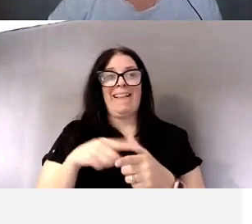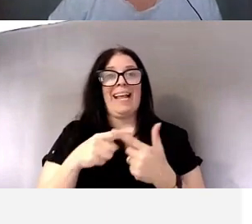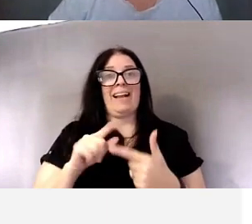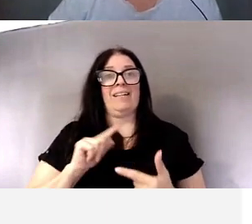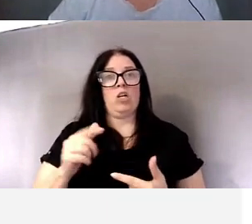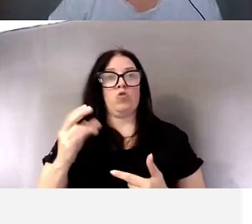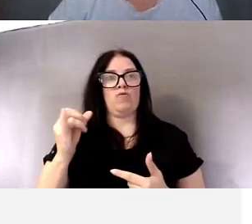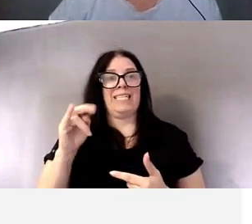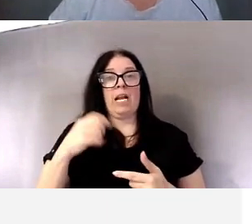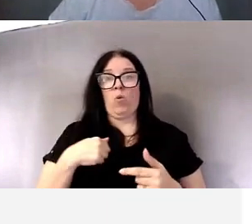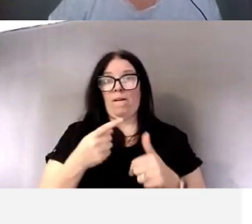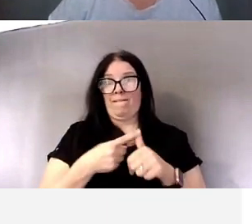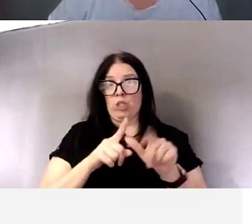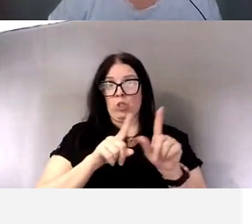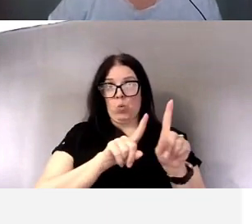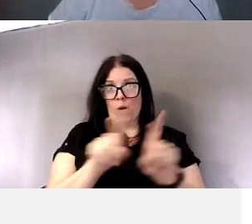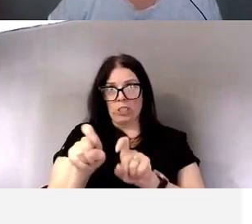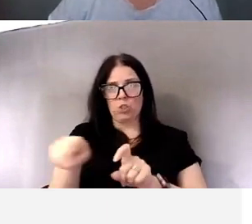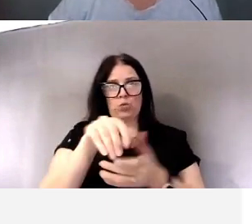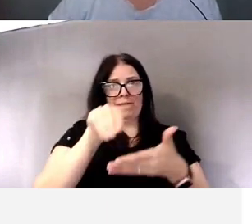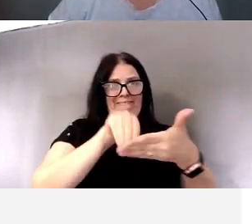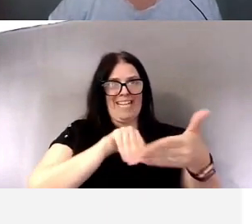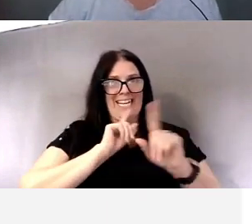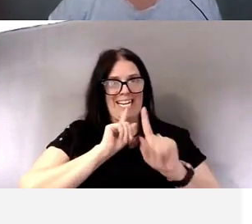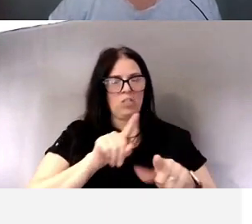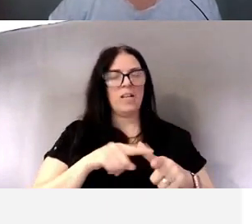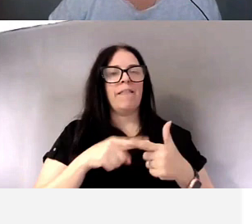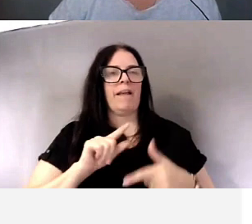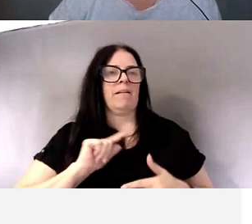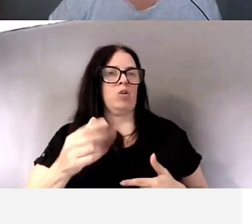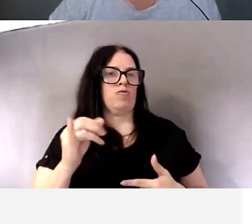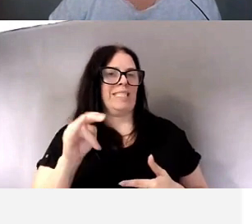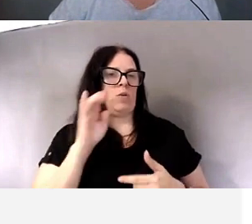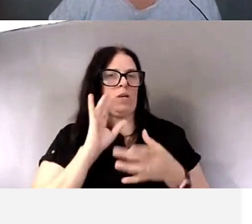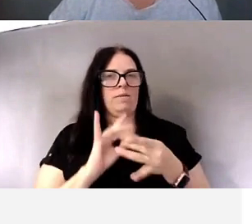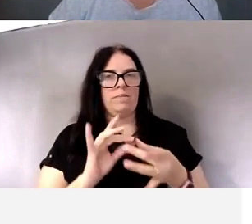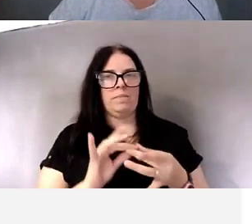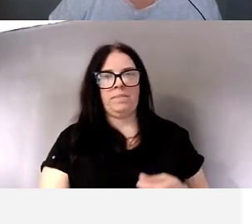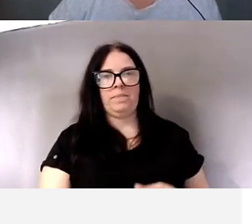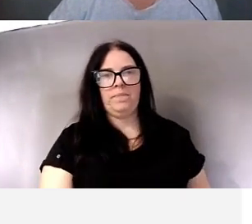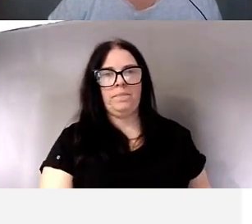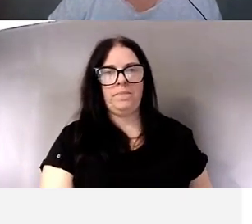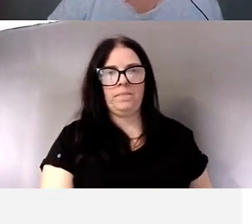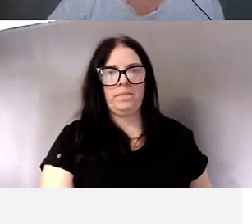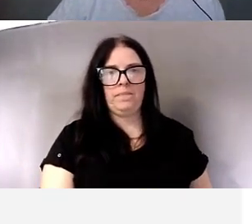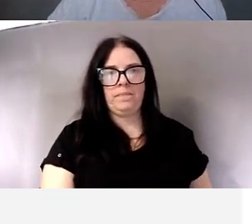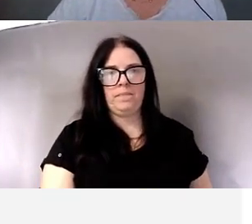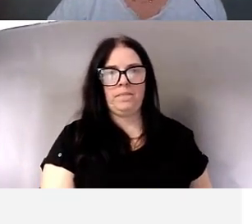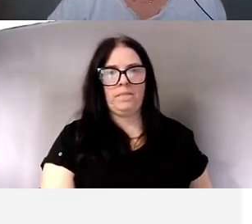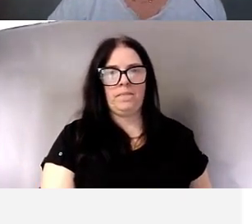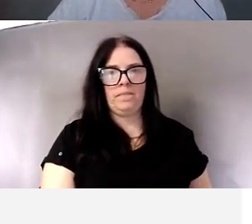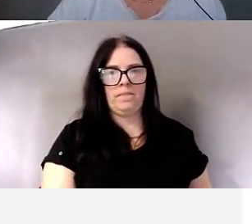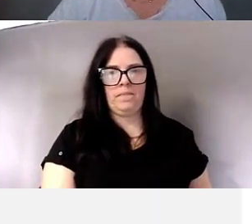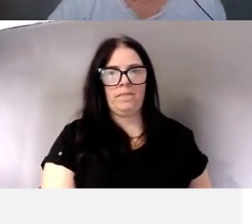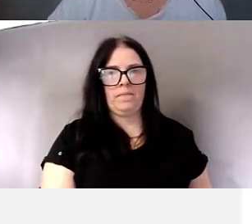your feedback. So take 1 minute or 2 minutes just to answer the questions, okay?